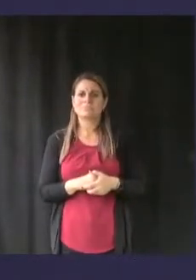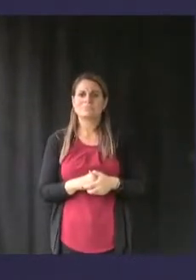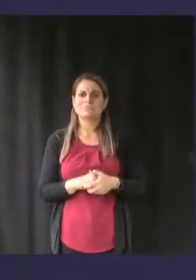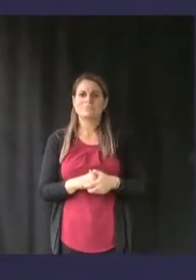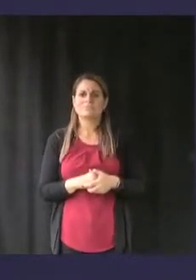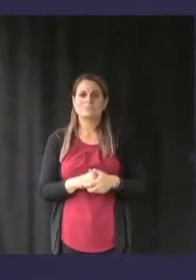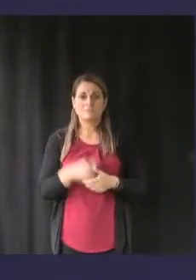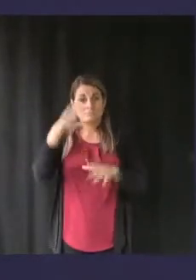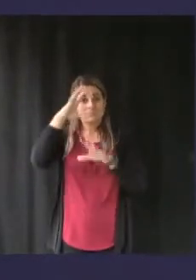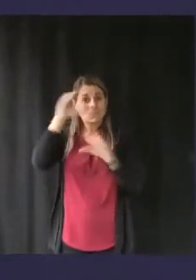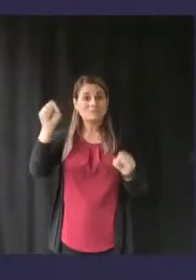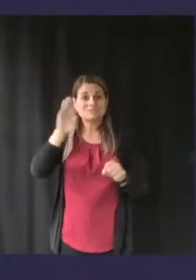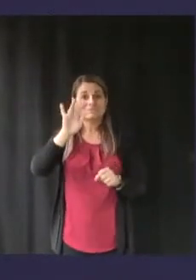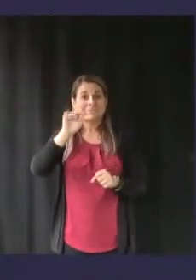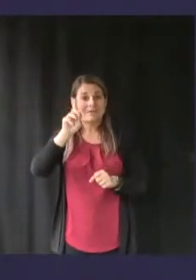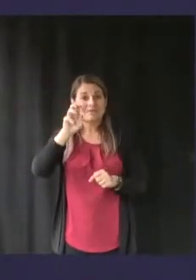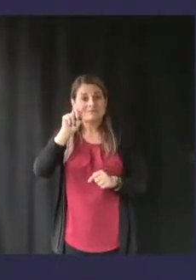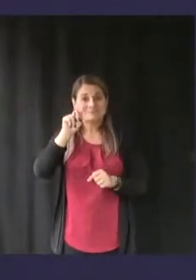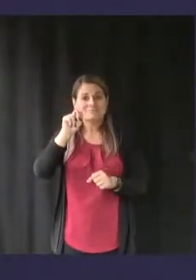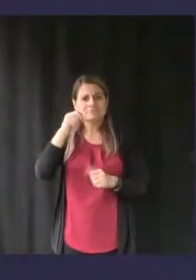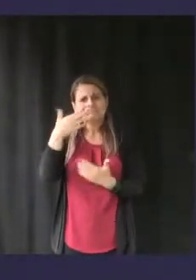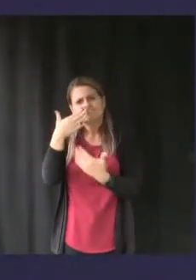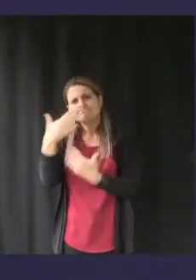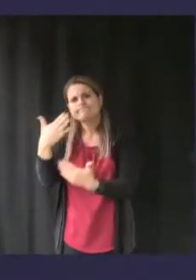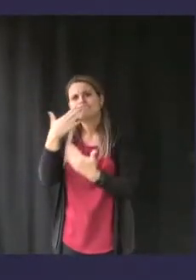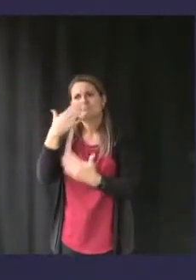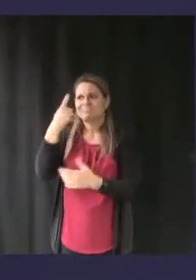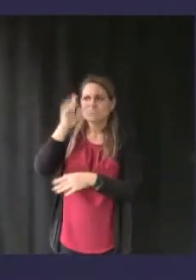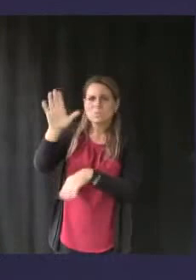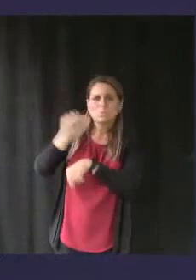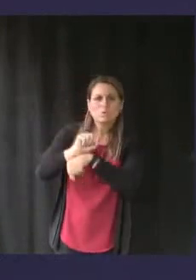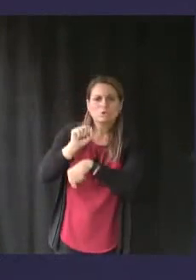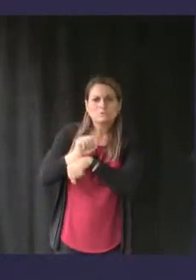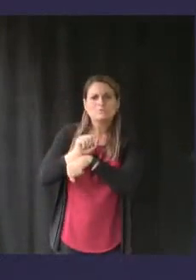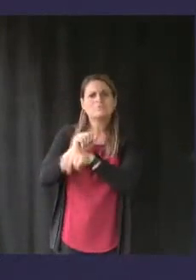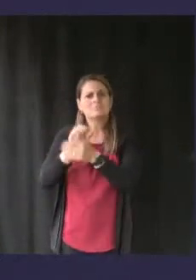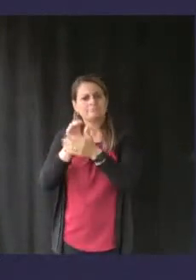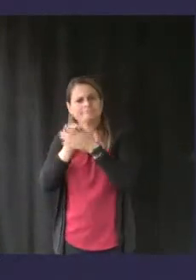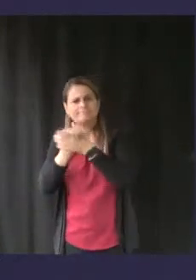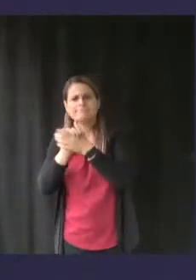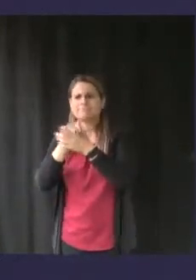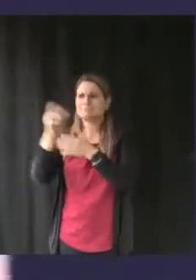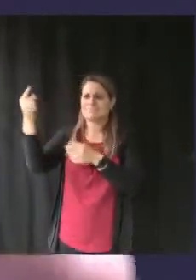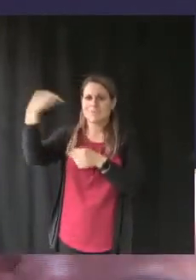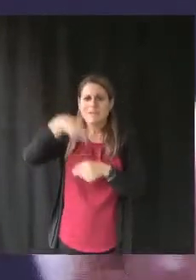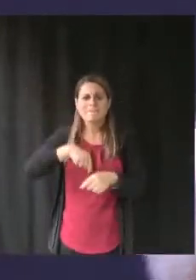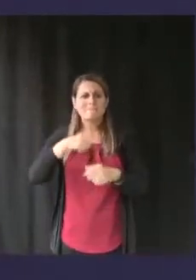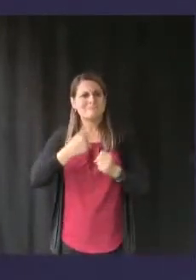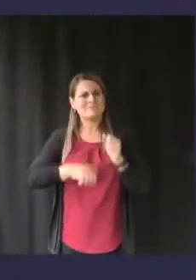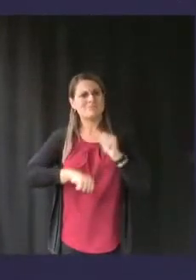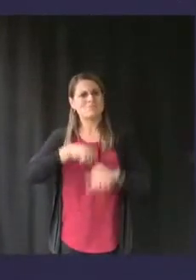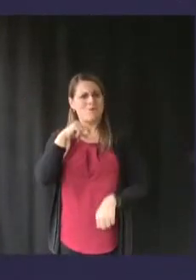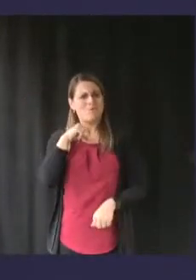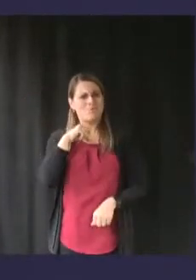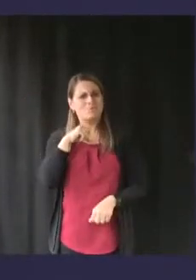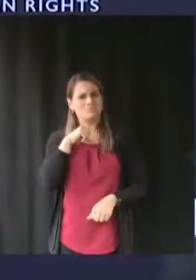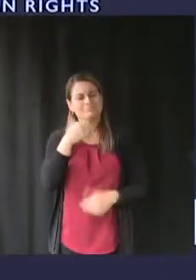that work. Congratulations again to all at the university for making this day possible. Thank you very much.